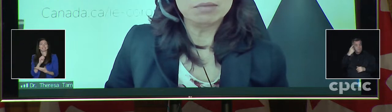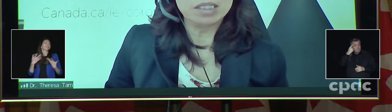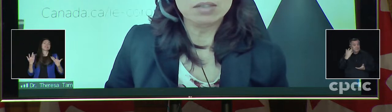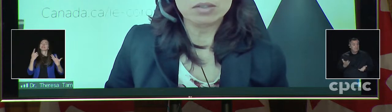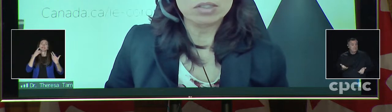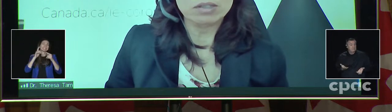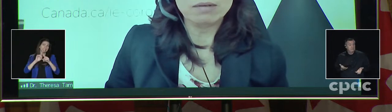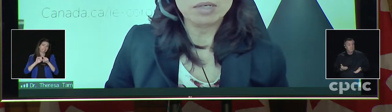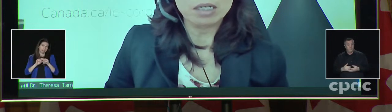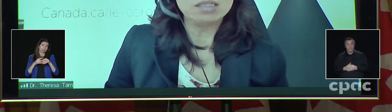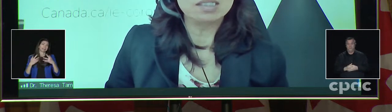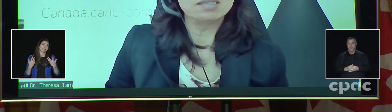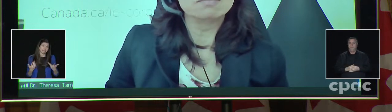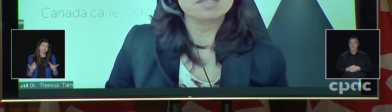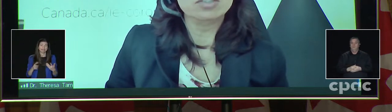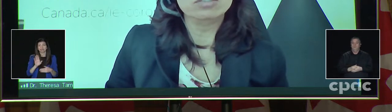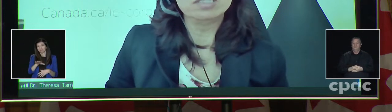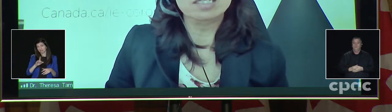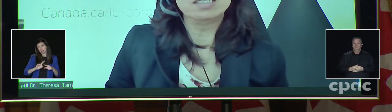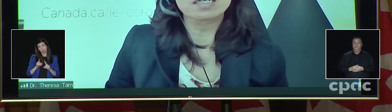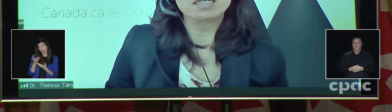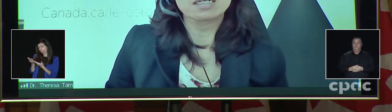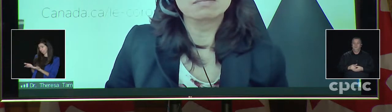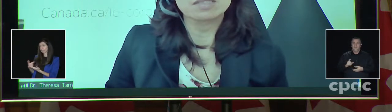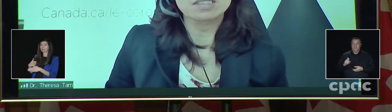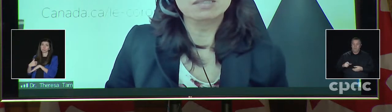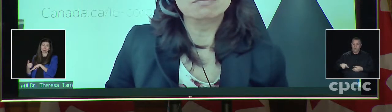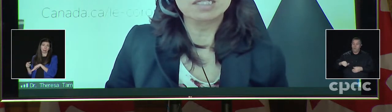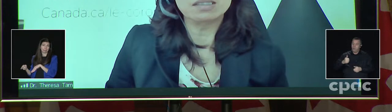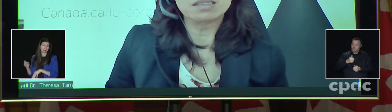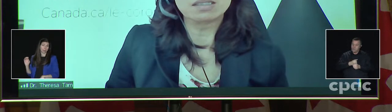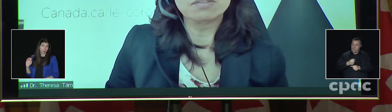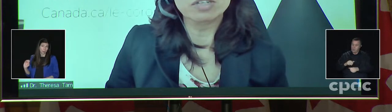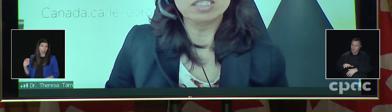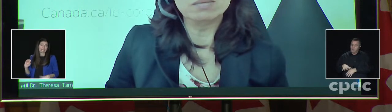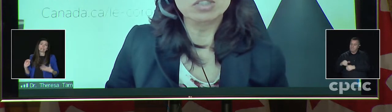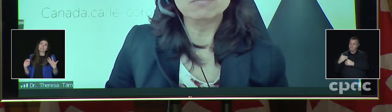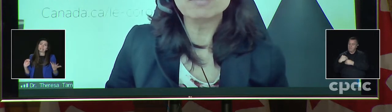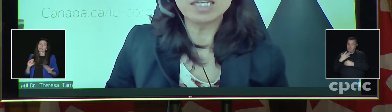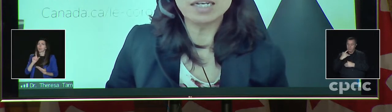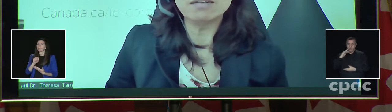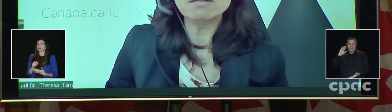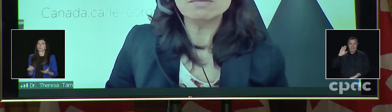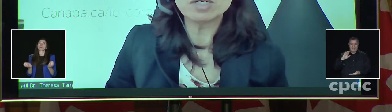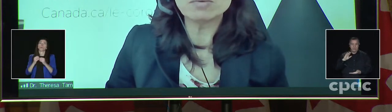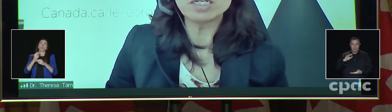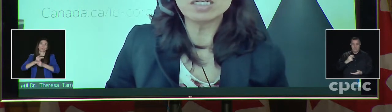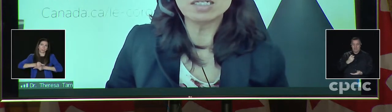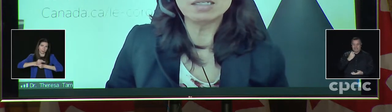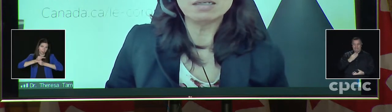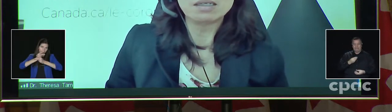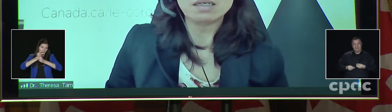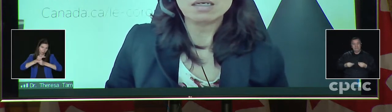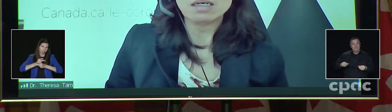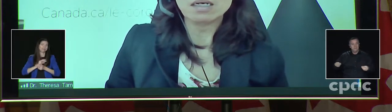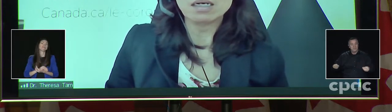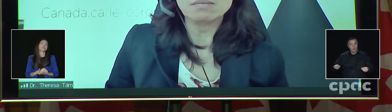variant, if we can all do our part in reducing the risks of transmission for now, while we're